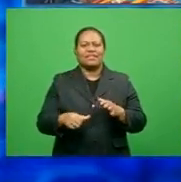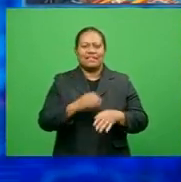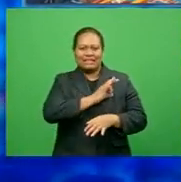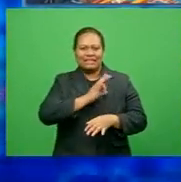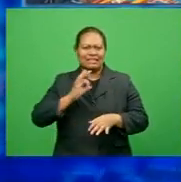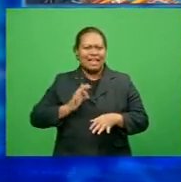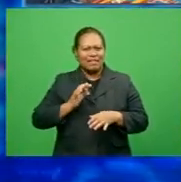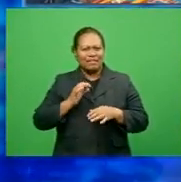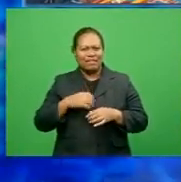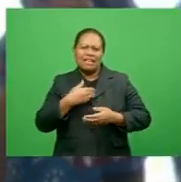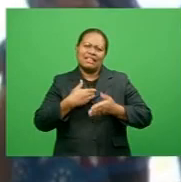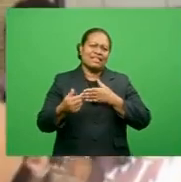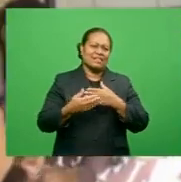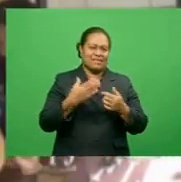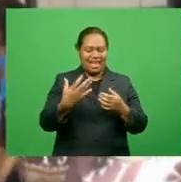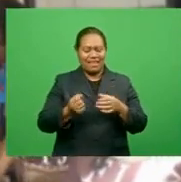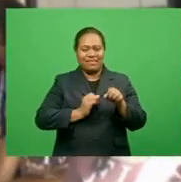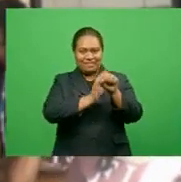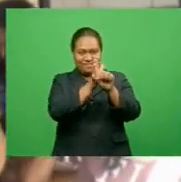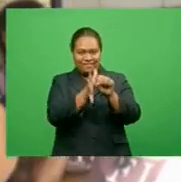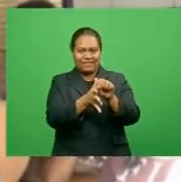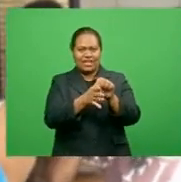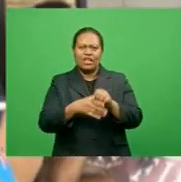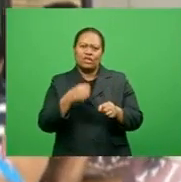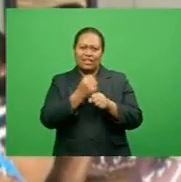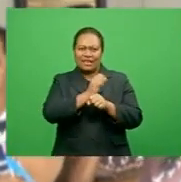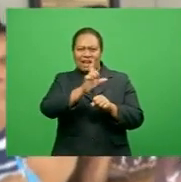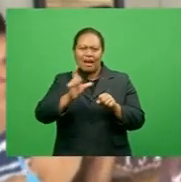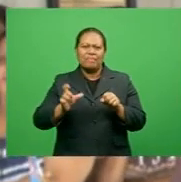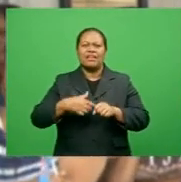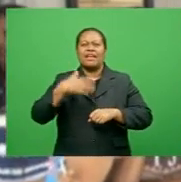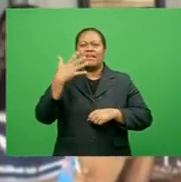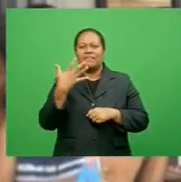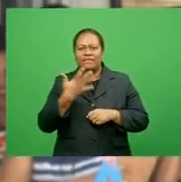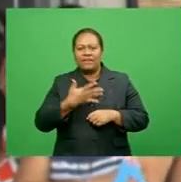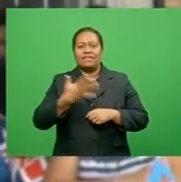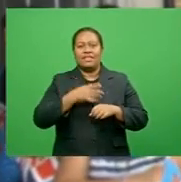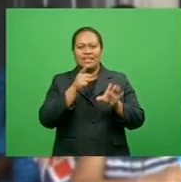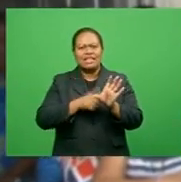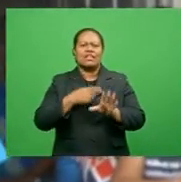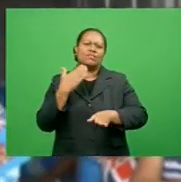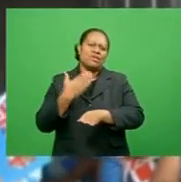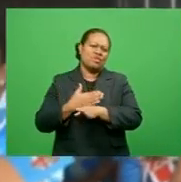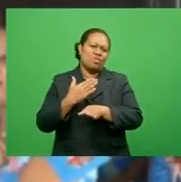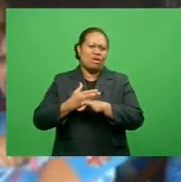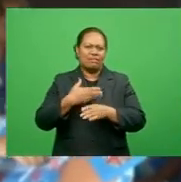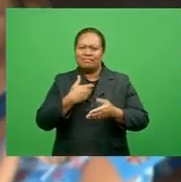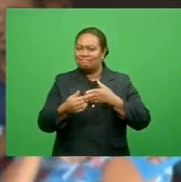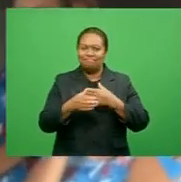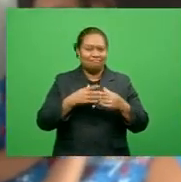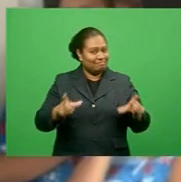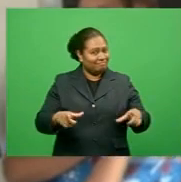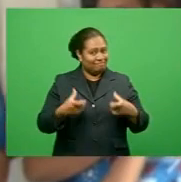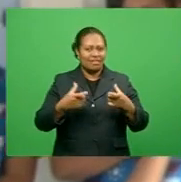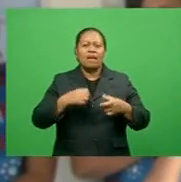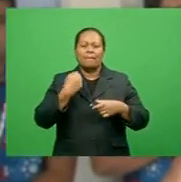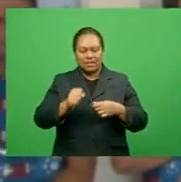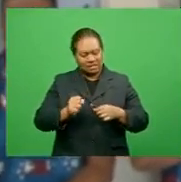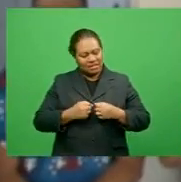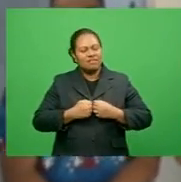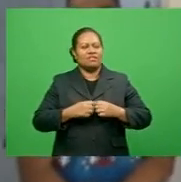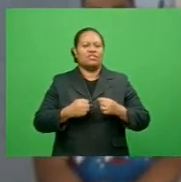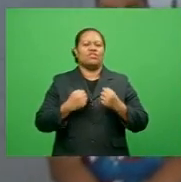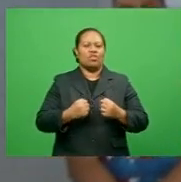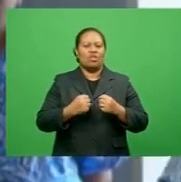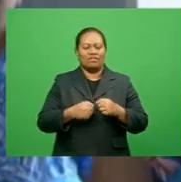caused by the pandemic. The company has been operating for over 50 years and says despite the challenges, they still have a strong footing in the